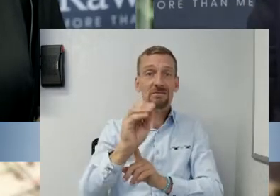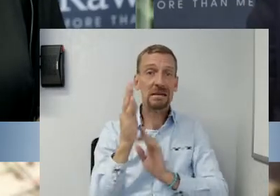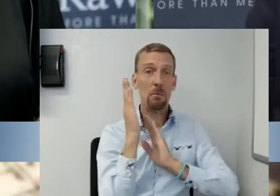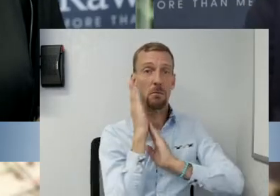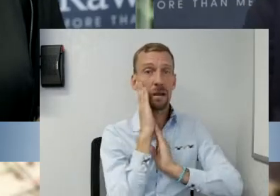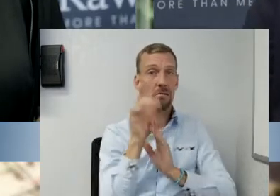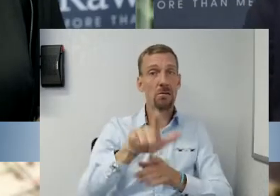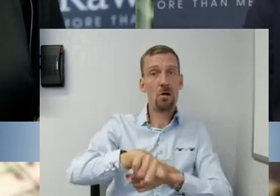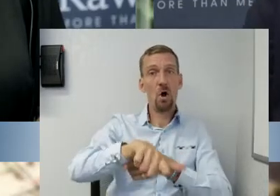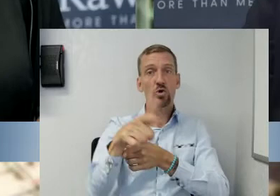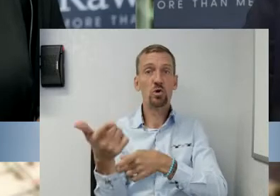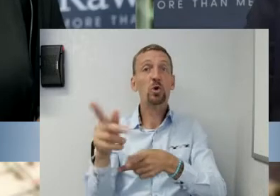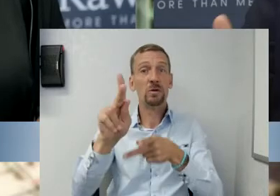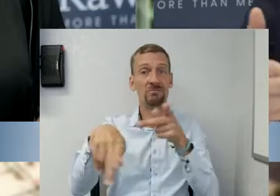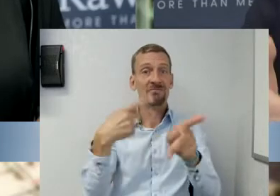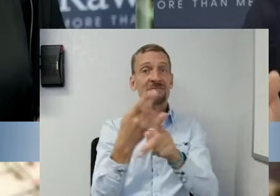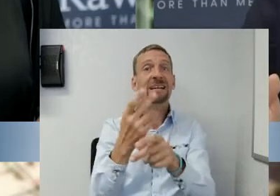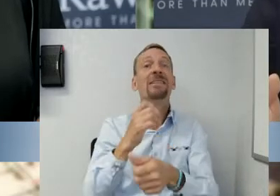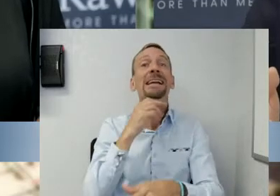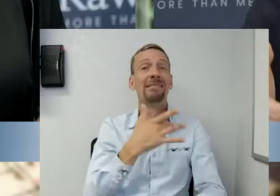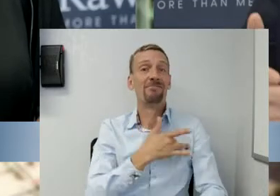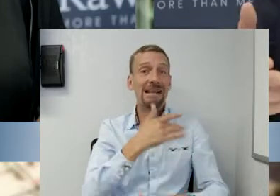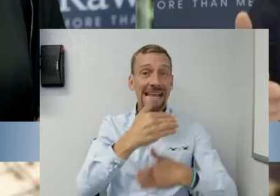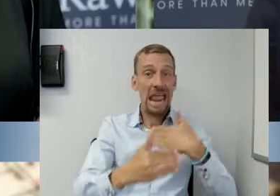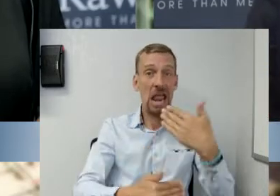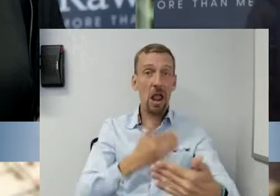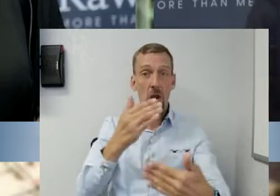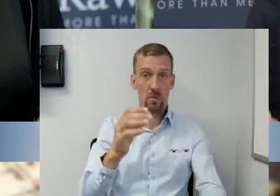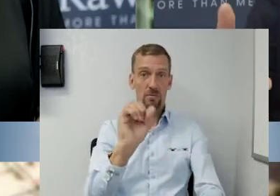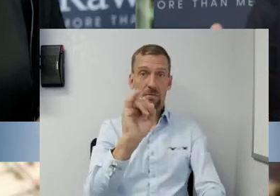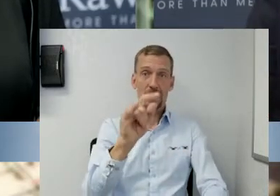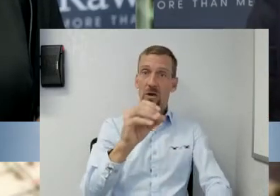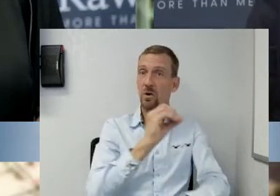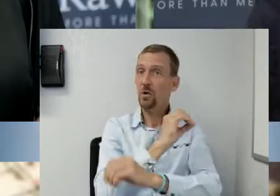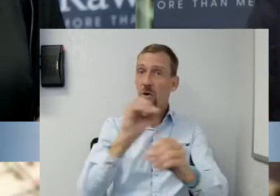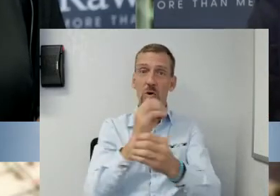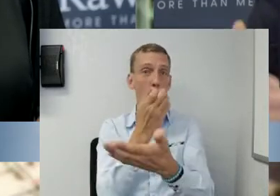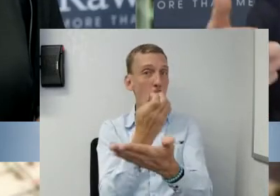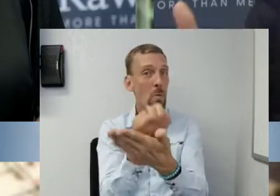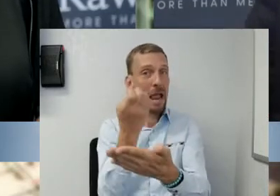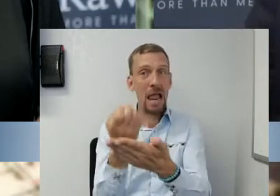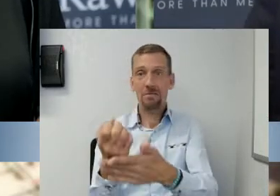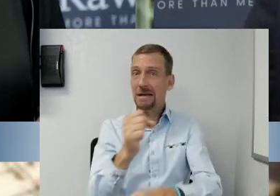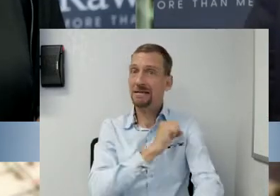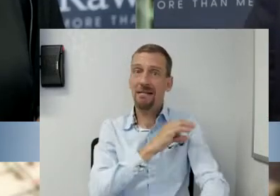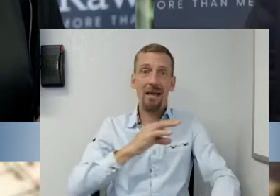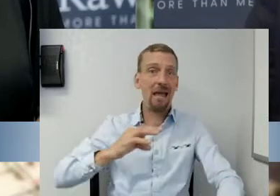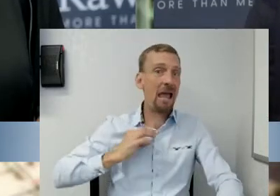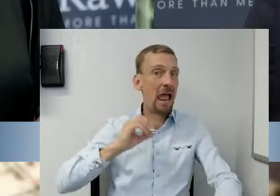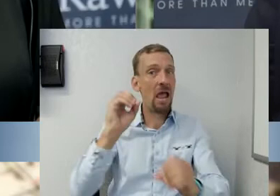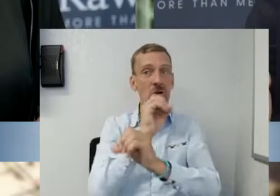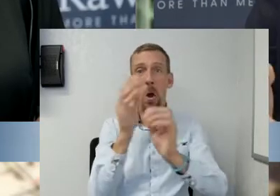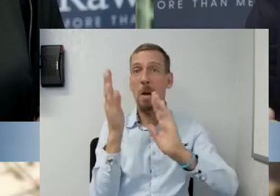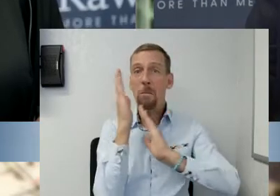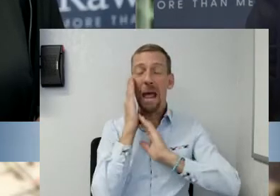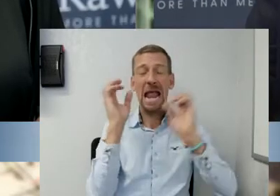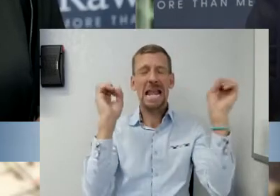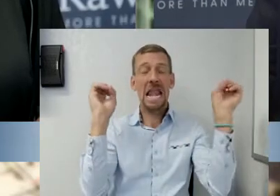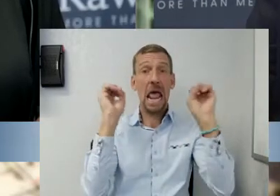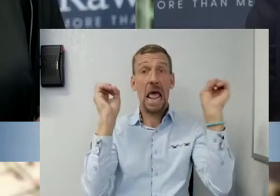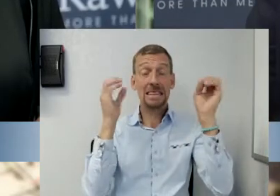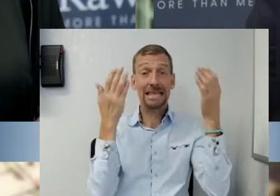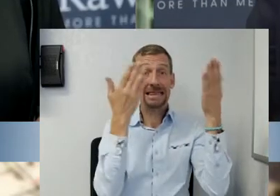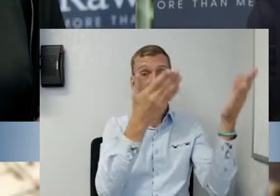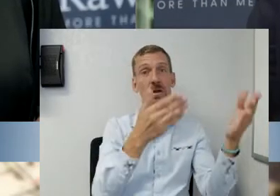site. But they don't have staff, they don't have supplies, they don't have equipment, they don't even have the beds there yet. But they think they